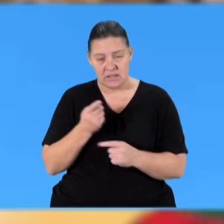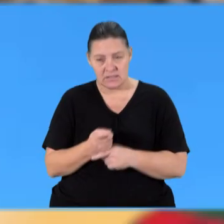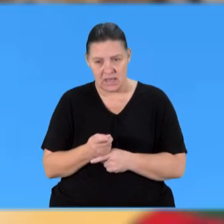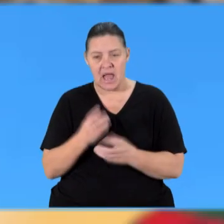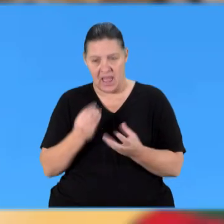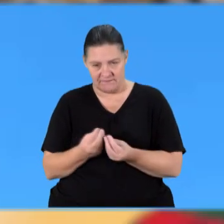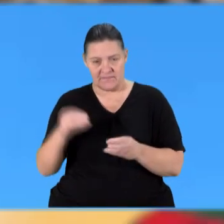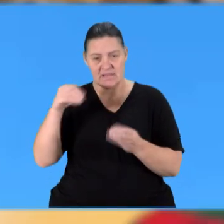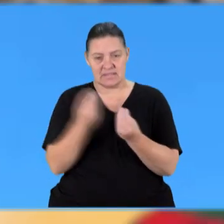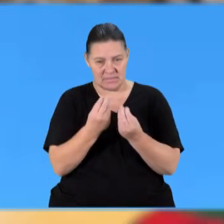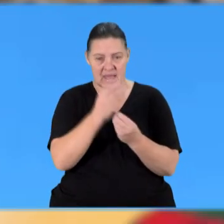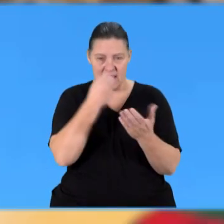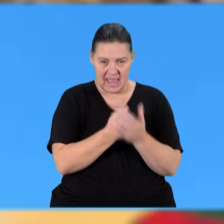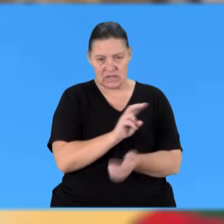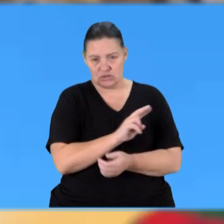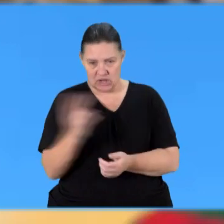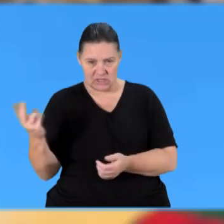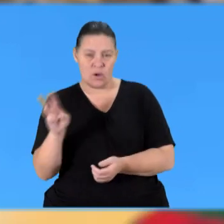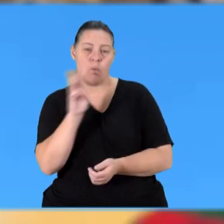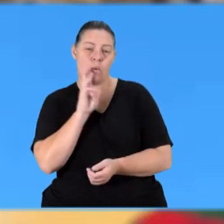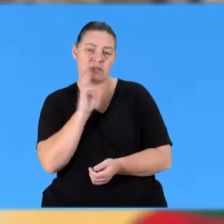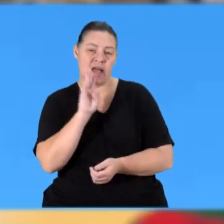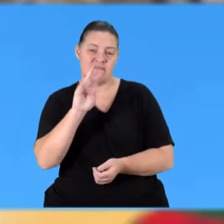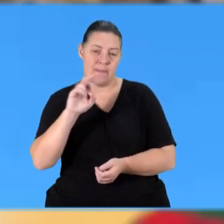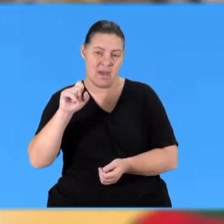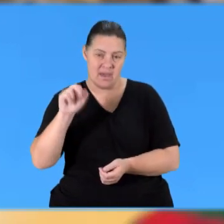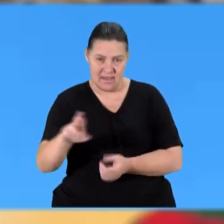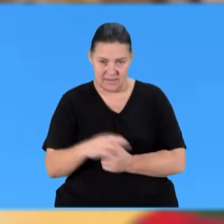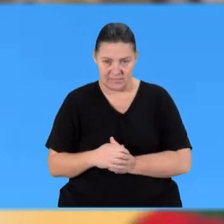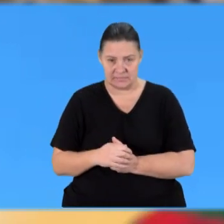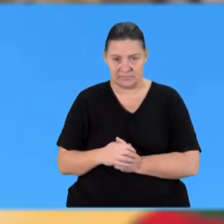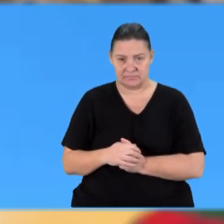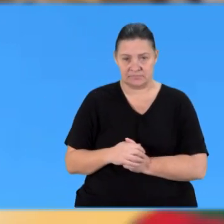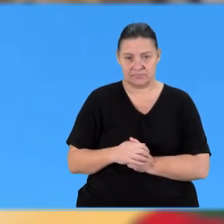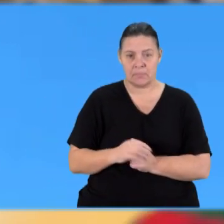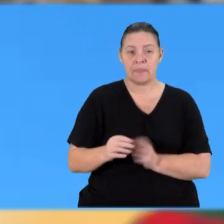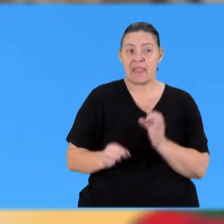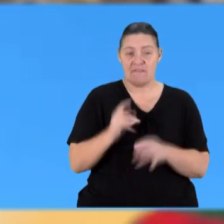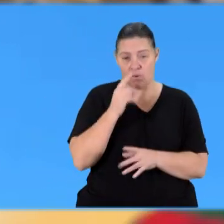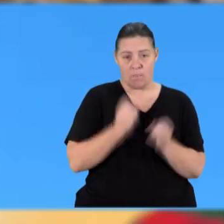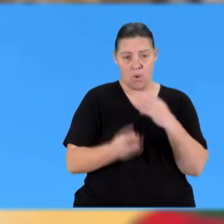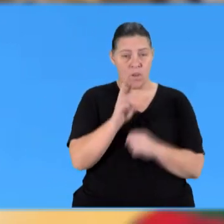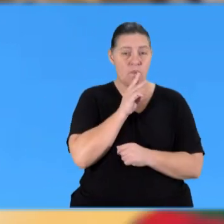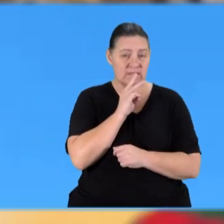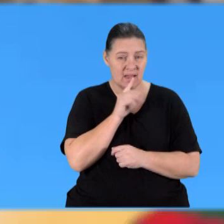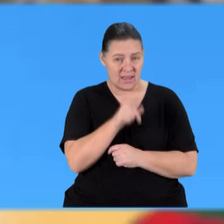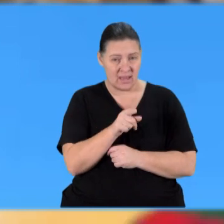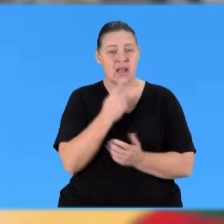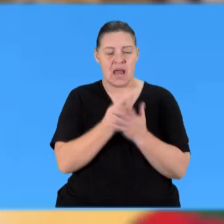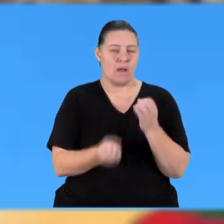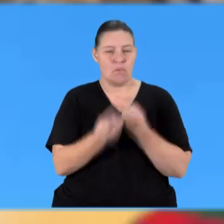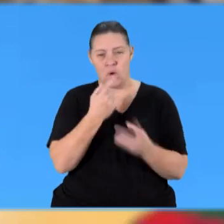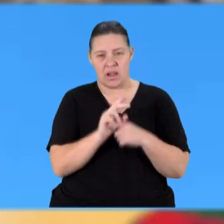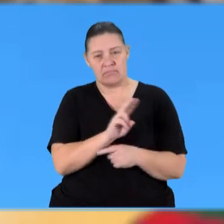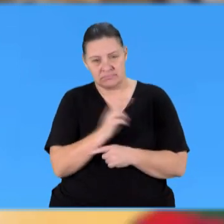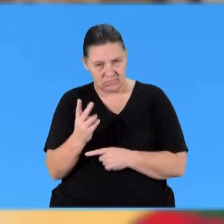substance, the substance can change into water vapor. We can take water as an example. When we are boiling water,